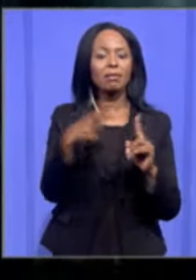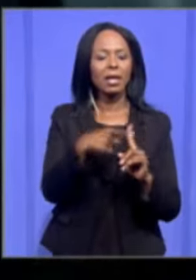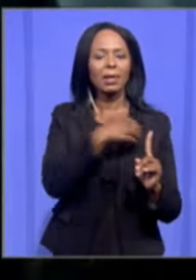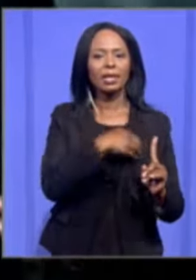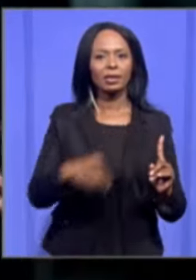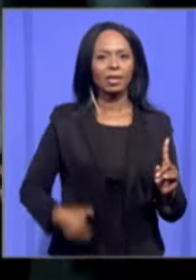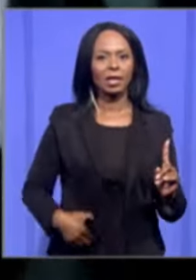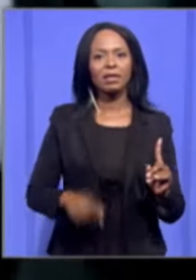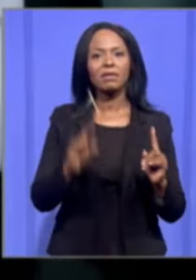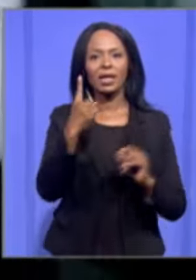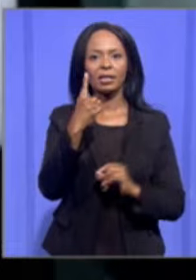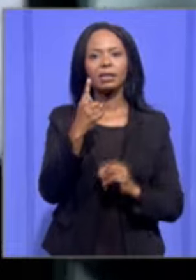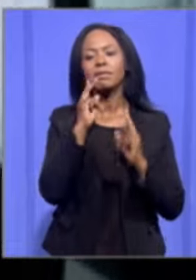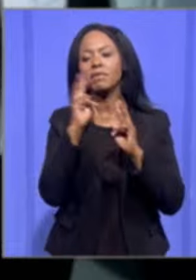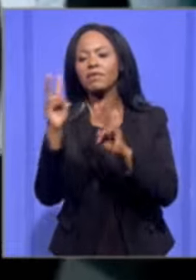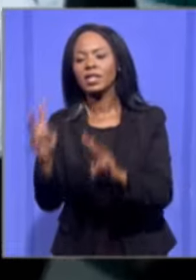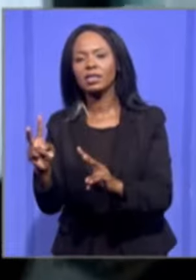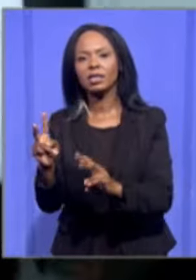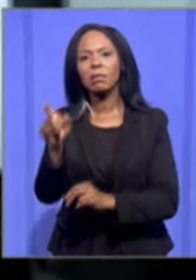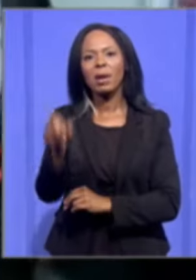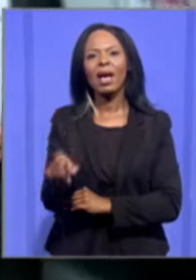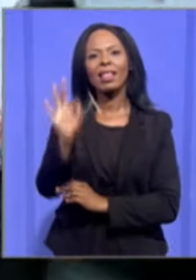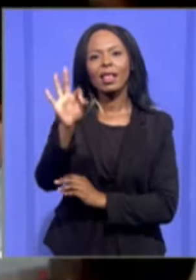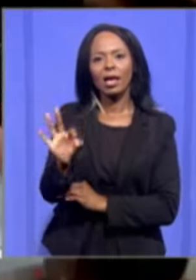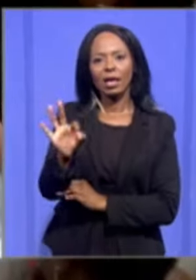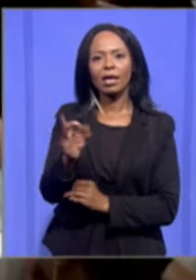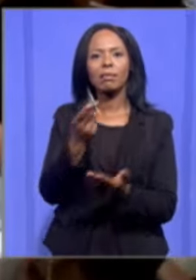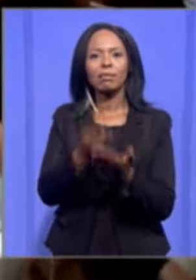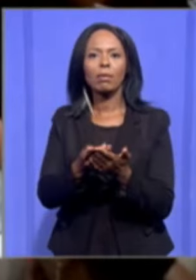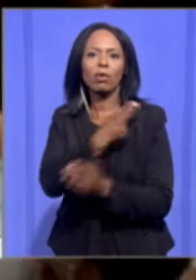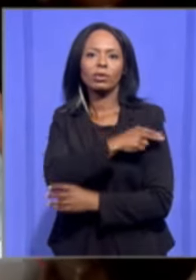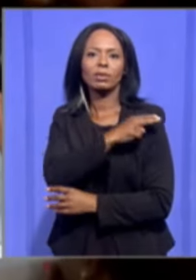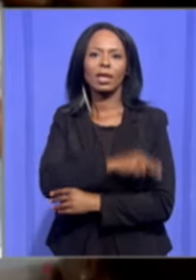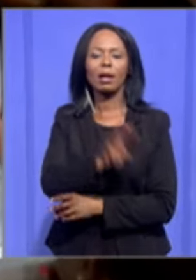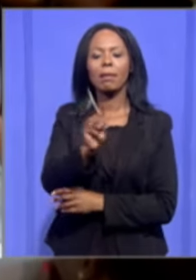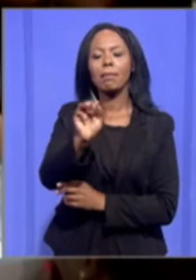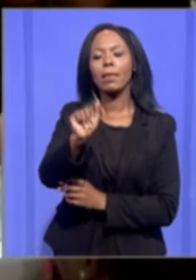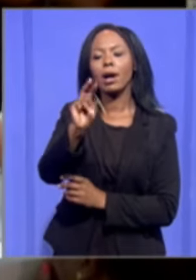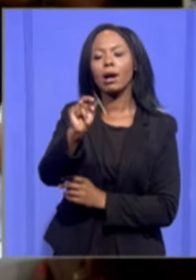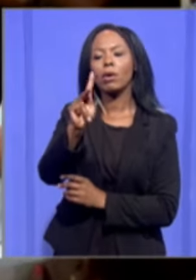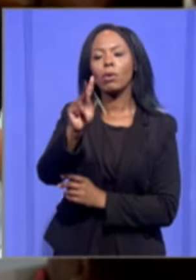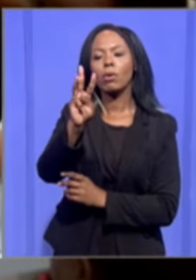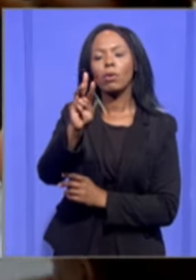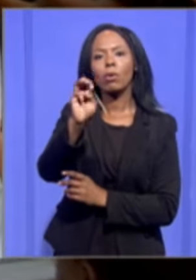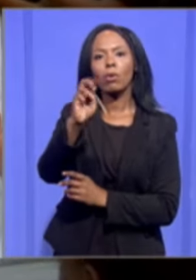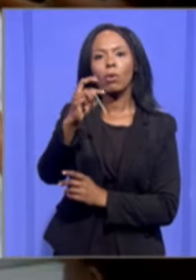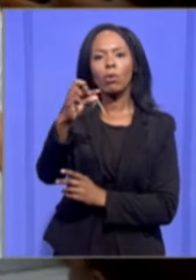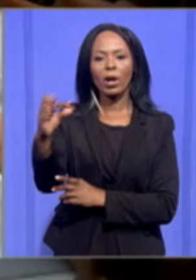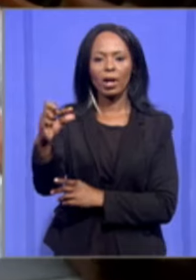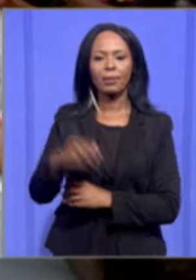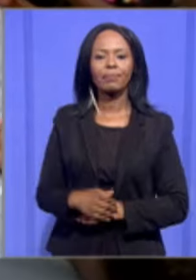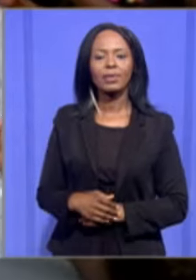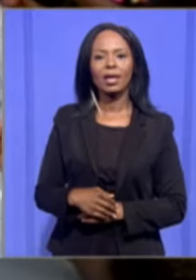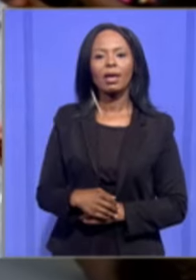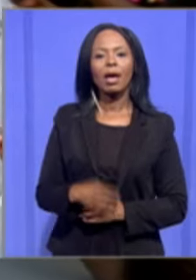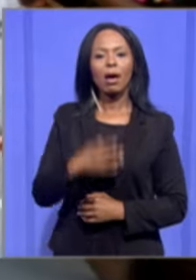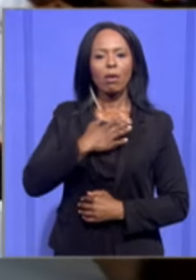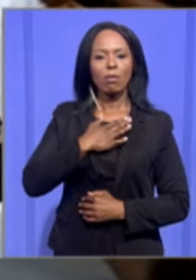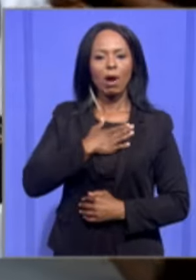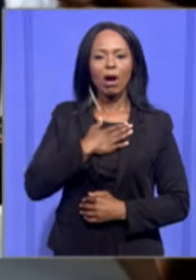etela balwetse ba le bararo kwa bookelong jwa Mankweng. O ne a bontshiwa di machine tse di dirisiwang go leka go boloka matshelo a